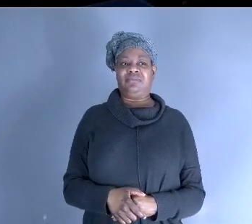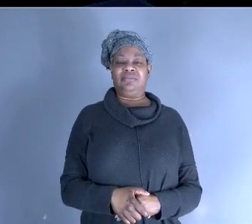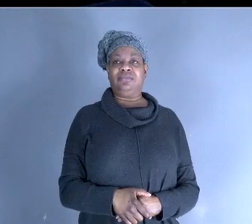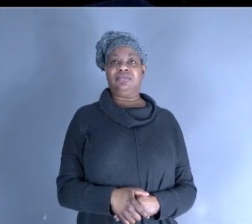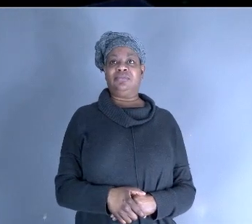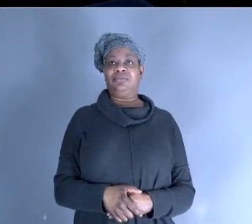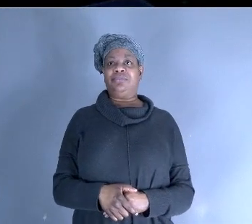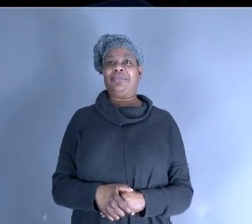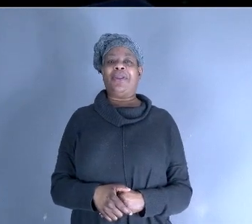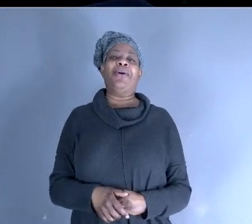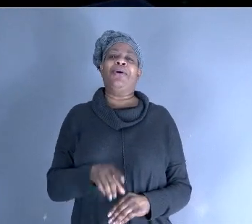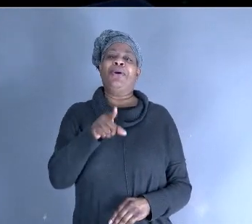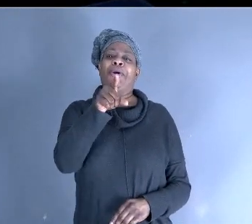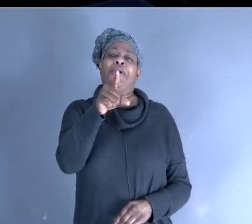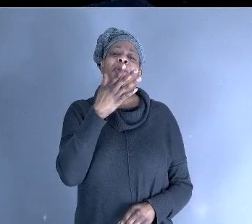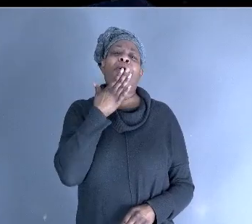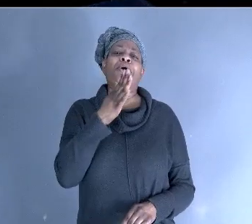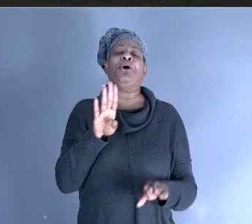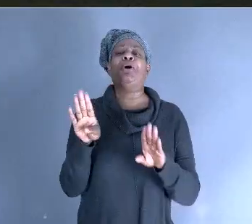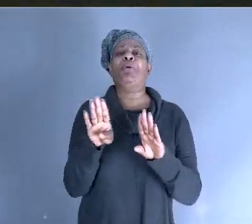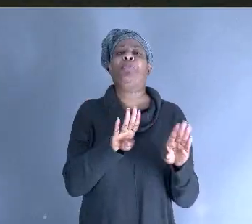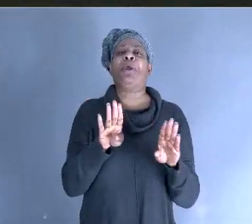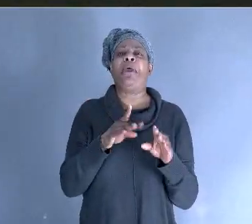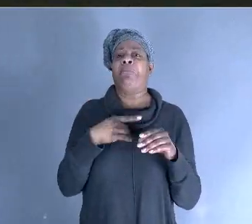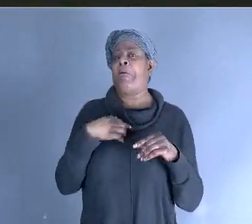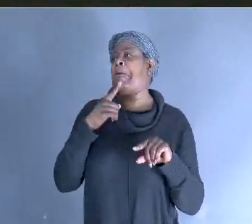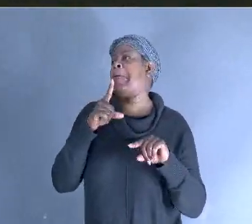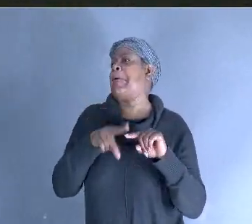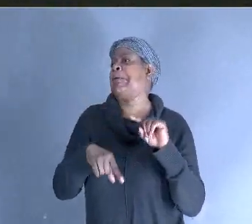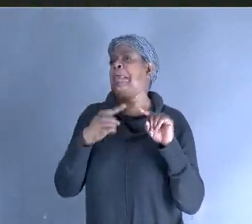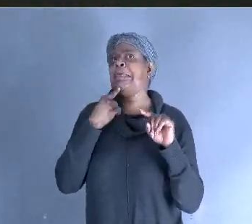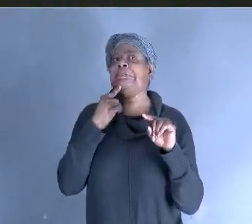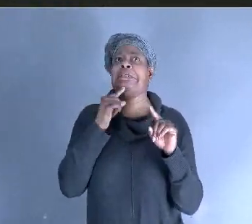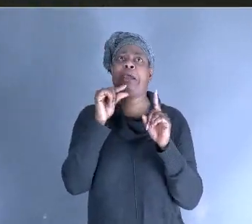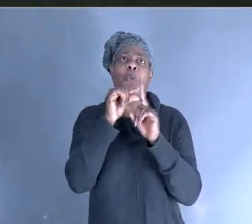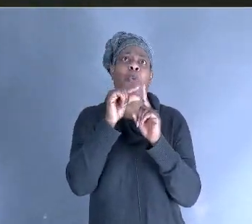Oh, y'all are too well behaved. Y'all can't say shut up in church.